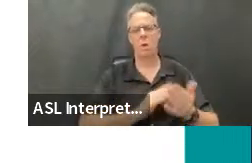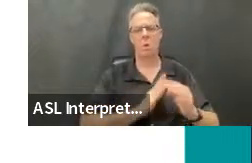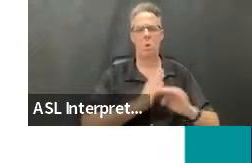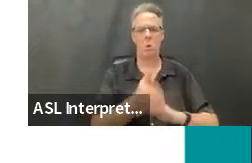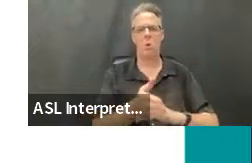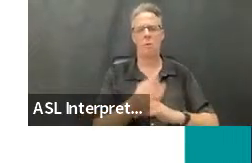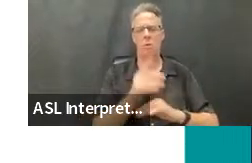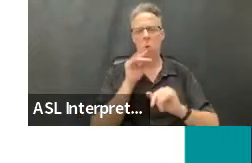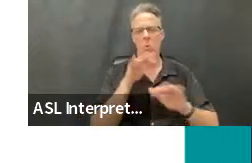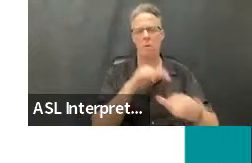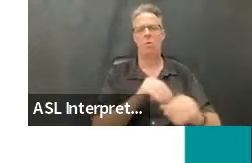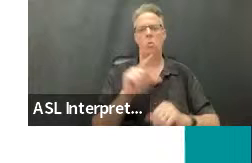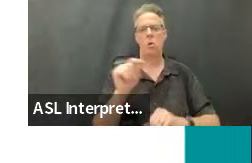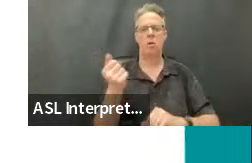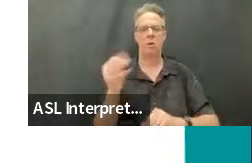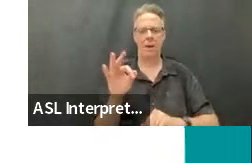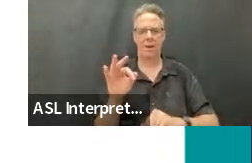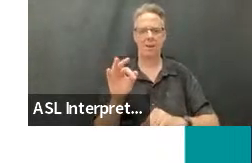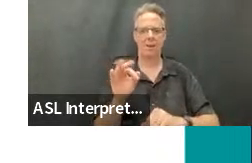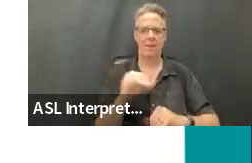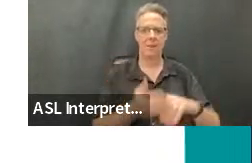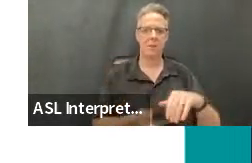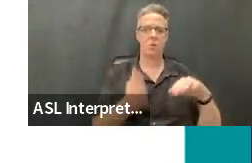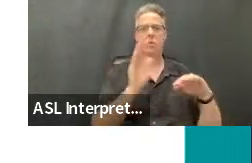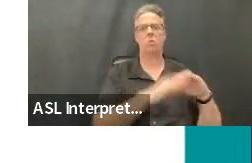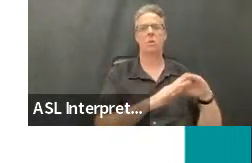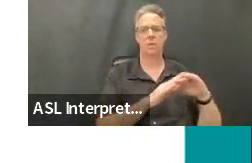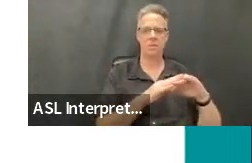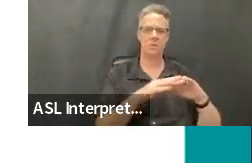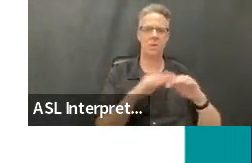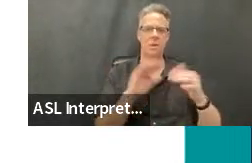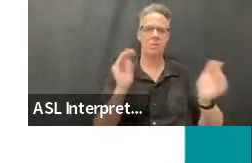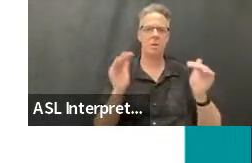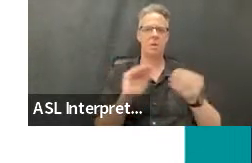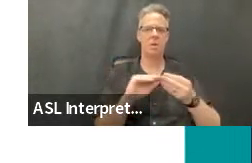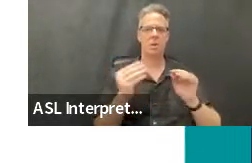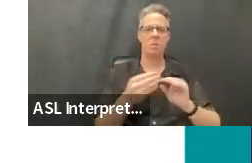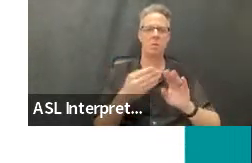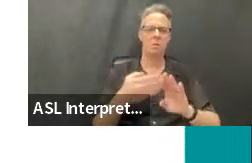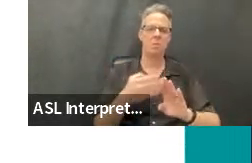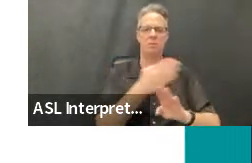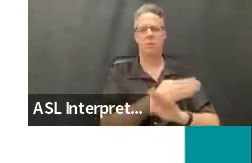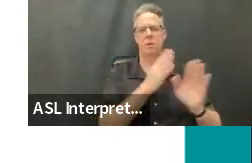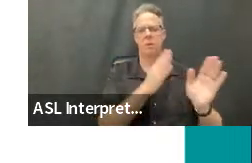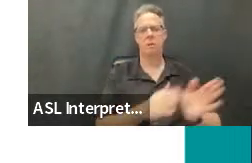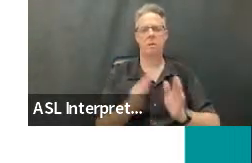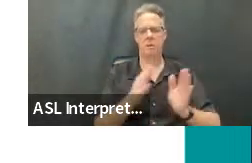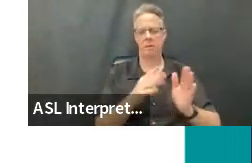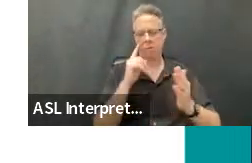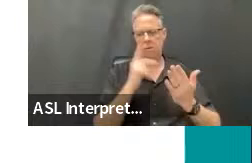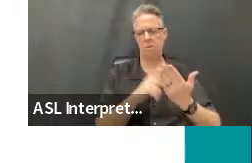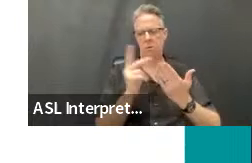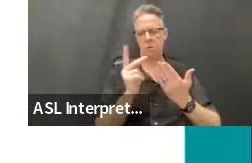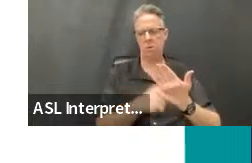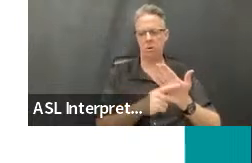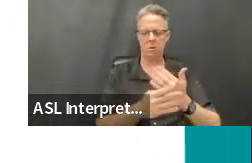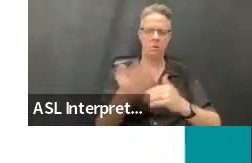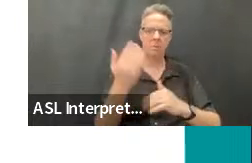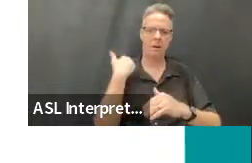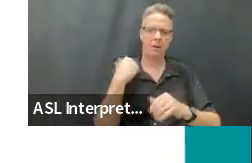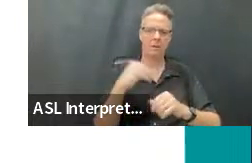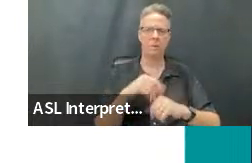in 2019. This is an increase over what was kind of collected during the previous planning on the program when we were back in